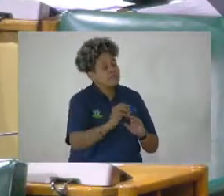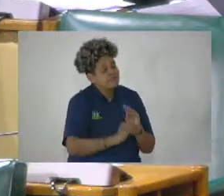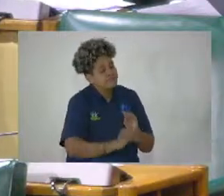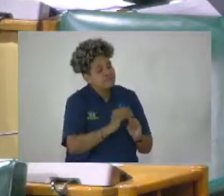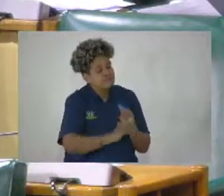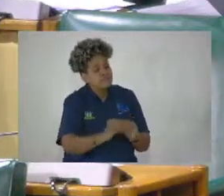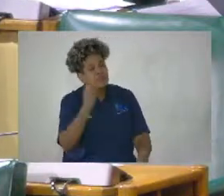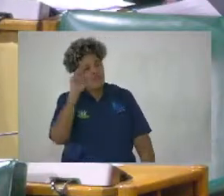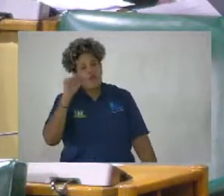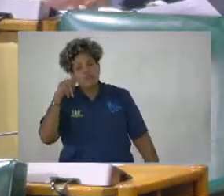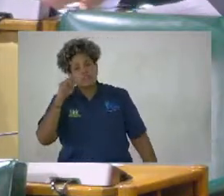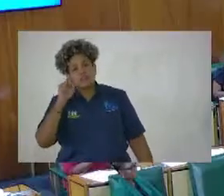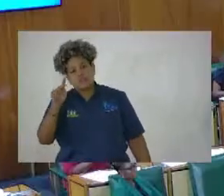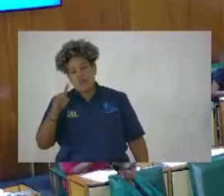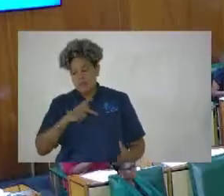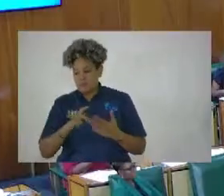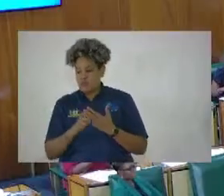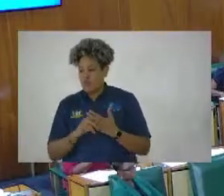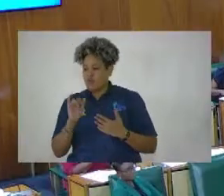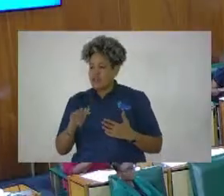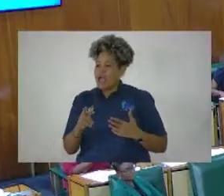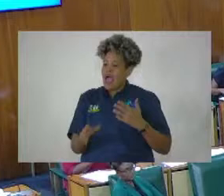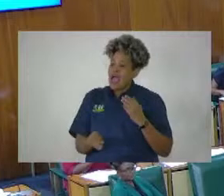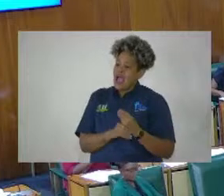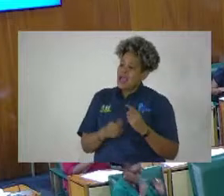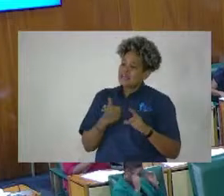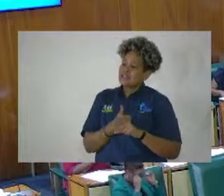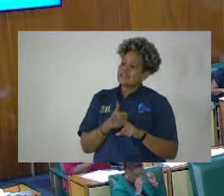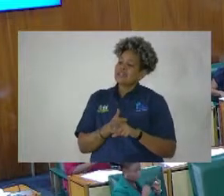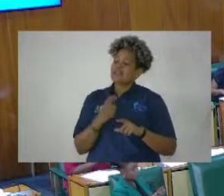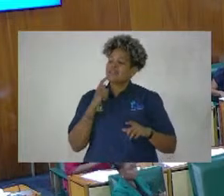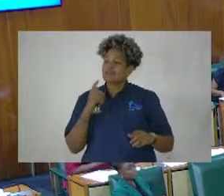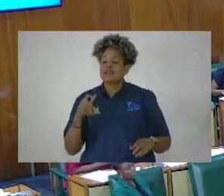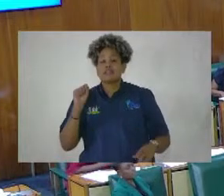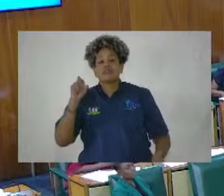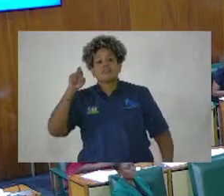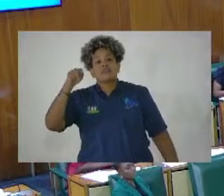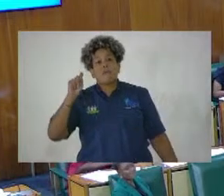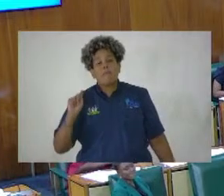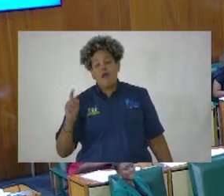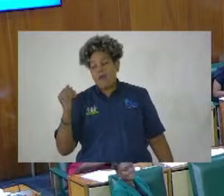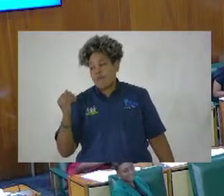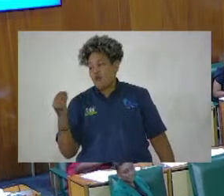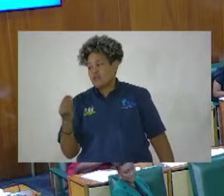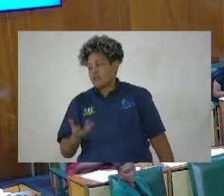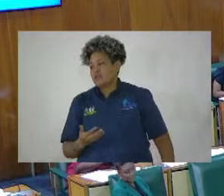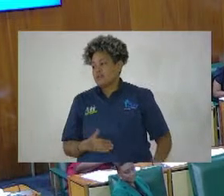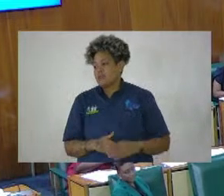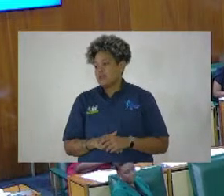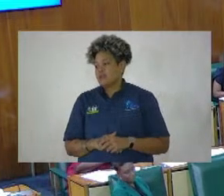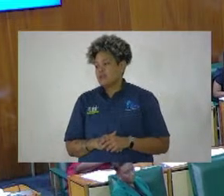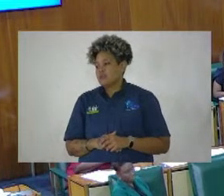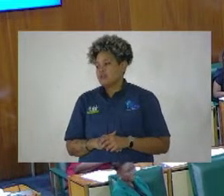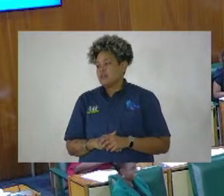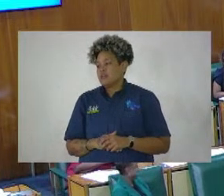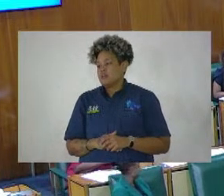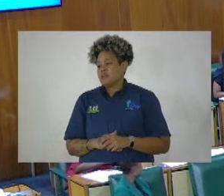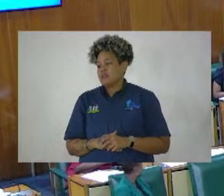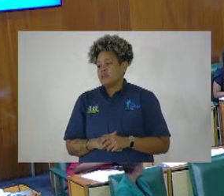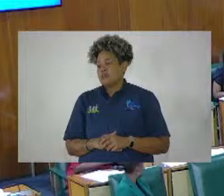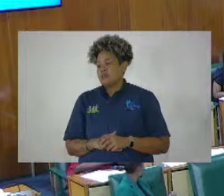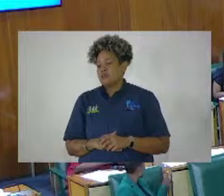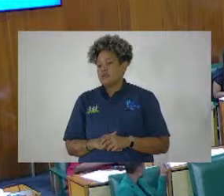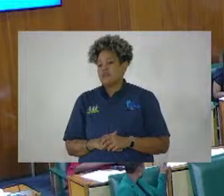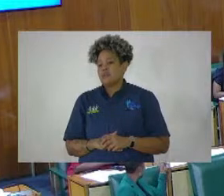the Spark program. That is also Spark funds. Government that lays pipes. And then, Mr. Speaker, on